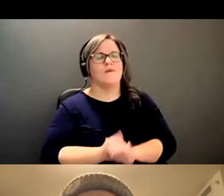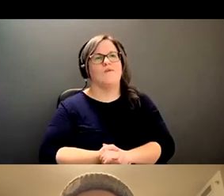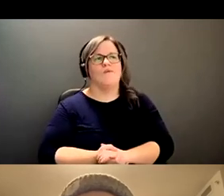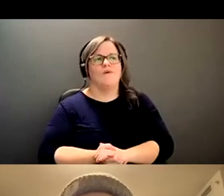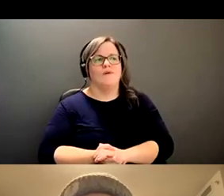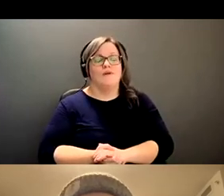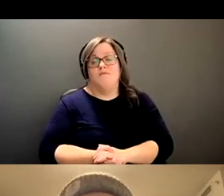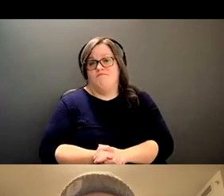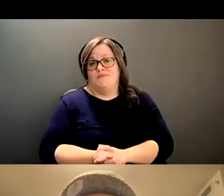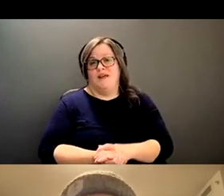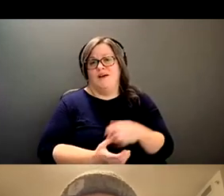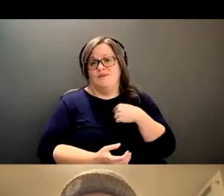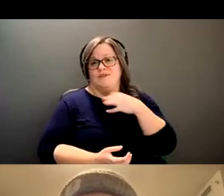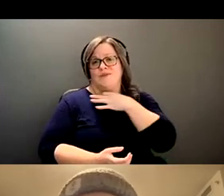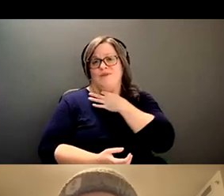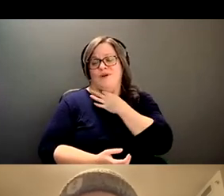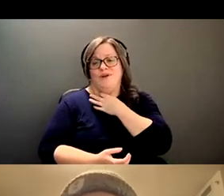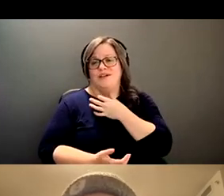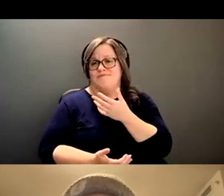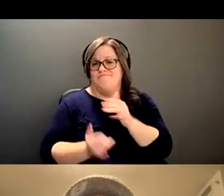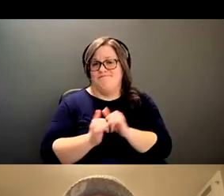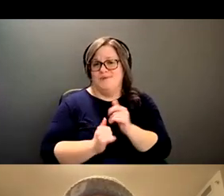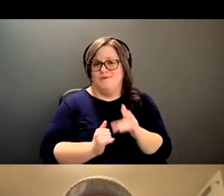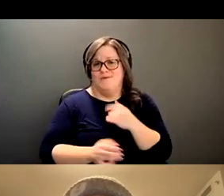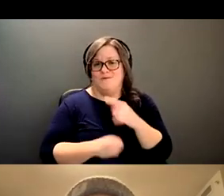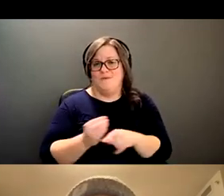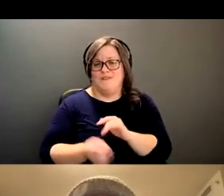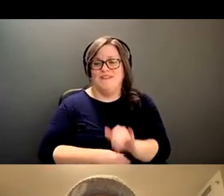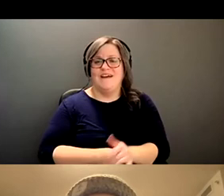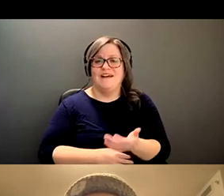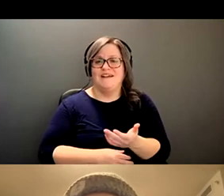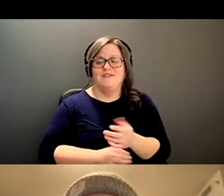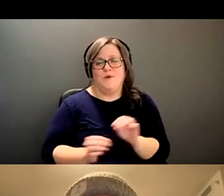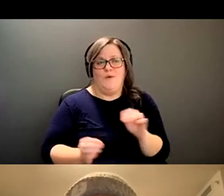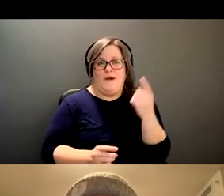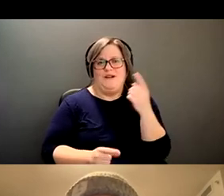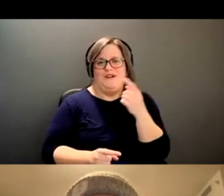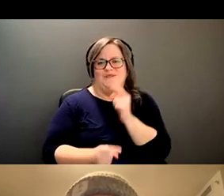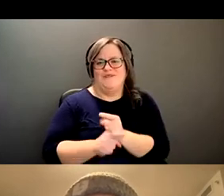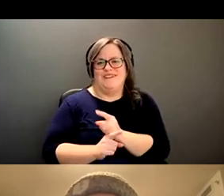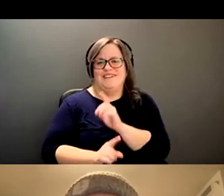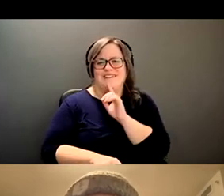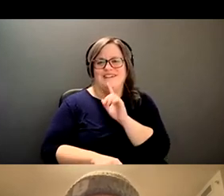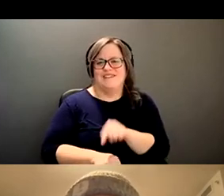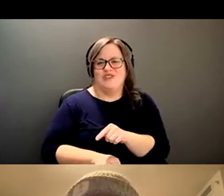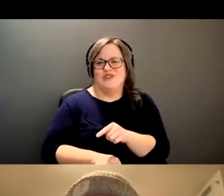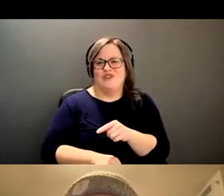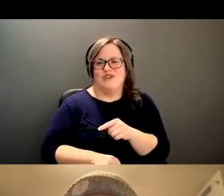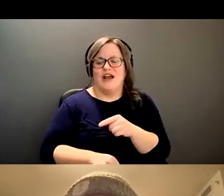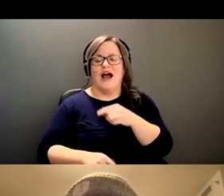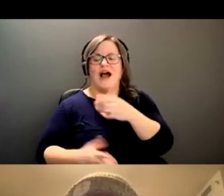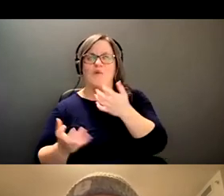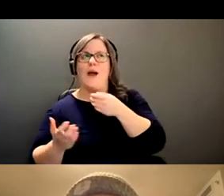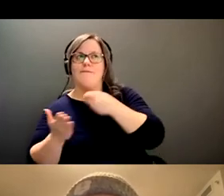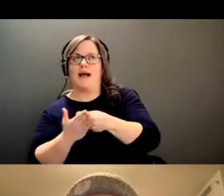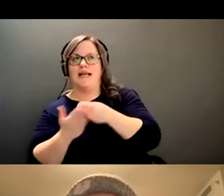wonder what the trade-off is. Like, I guess there's no real like right answer. I would love to just like have money all the time